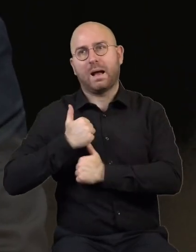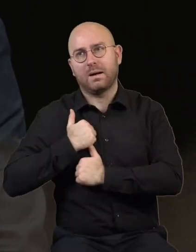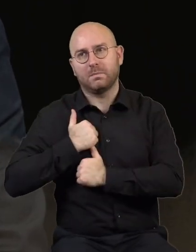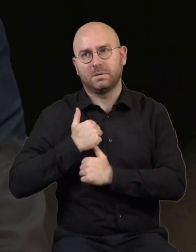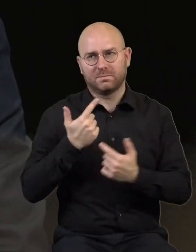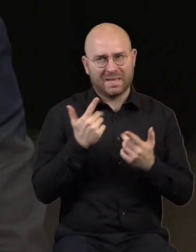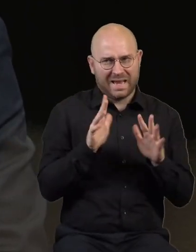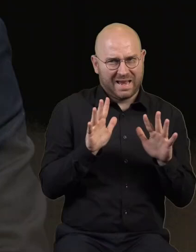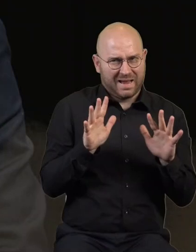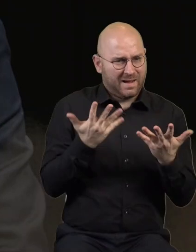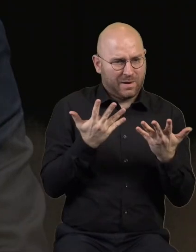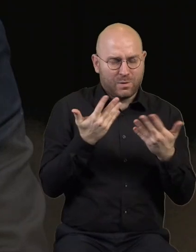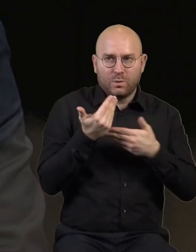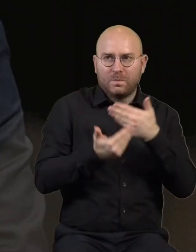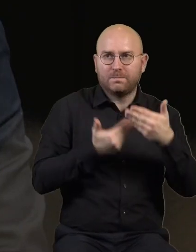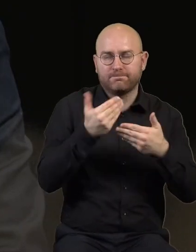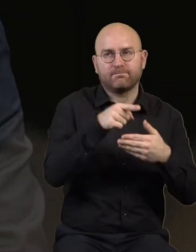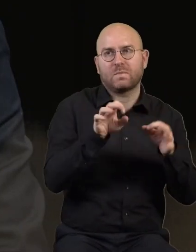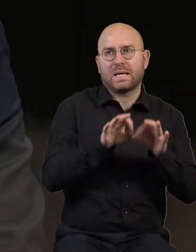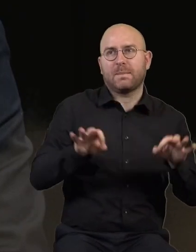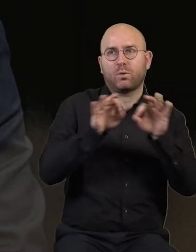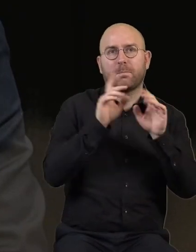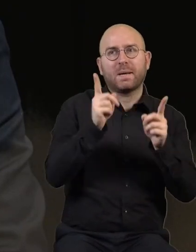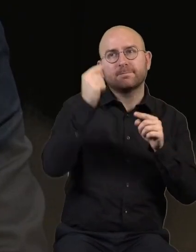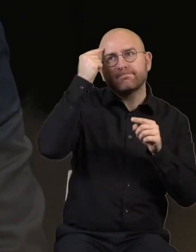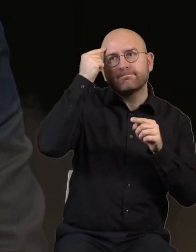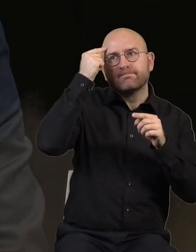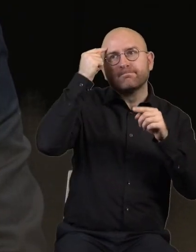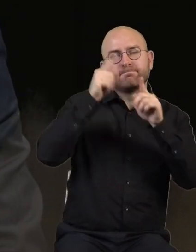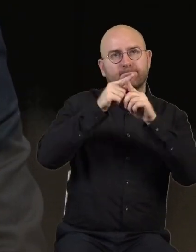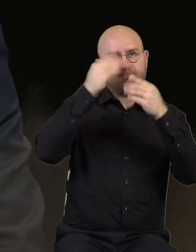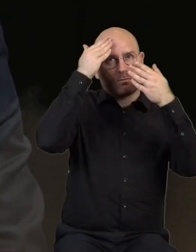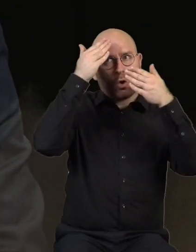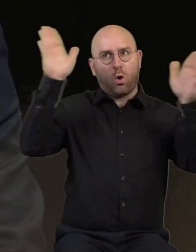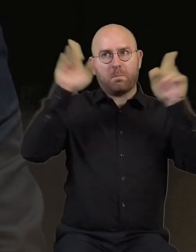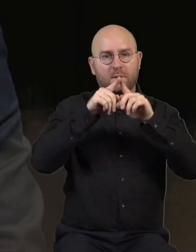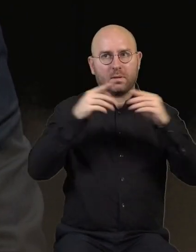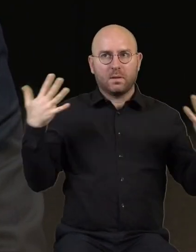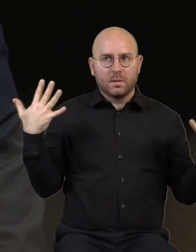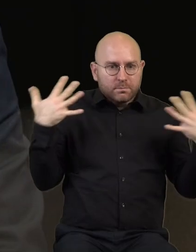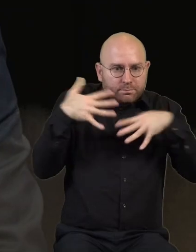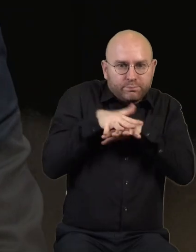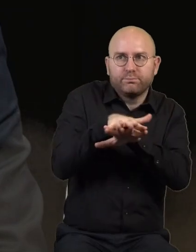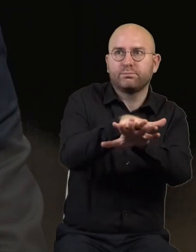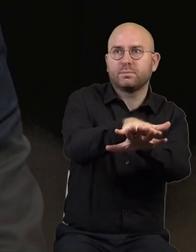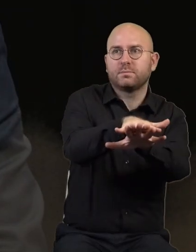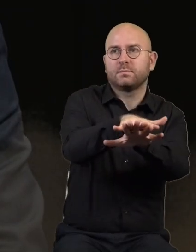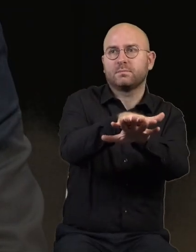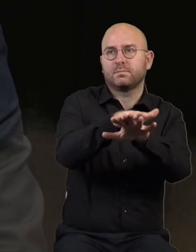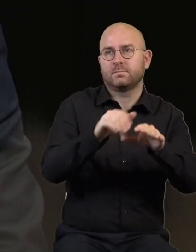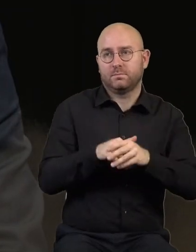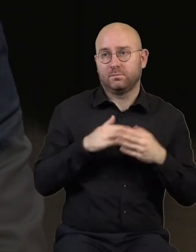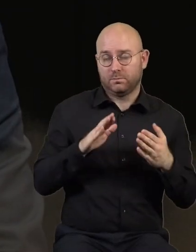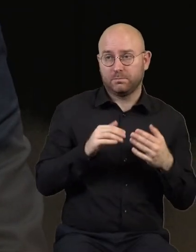I remember the first operational program for regional development implemented by Poland at